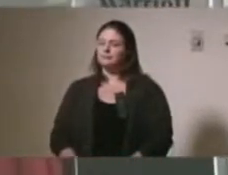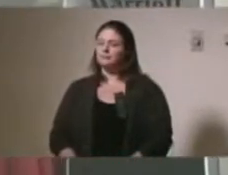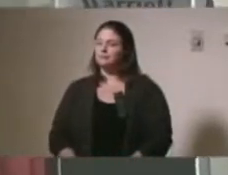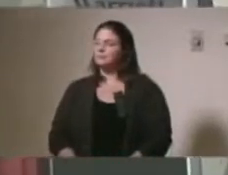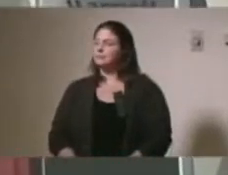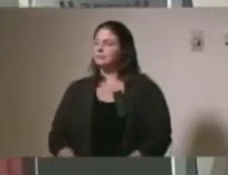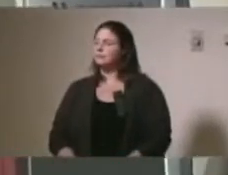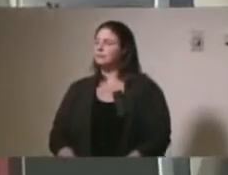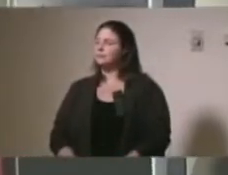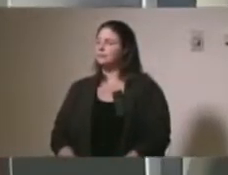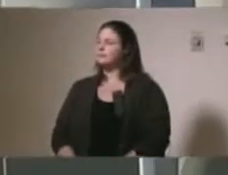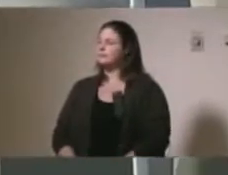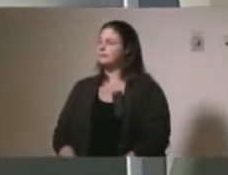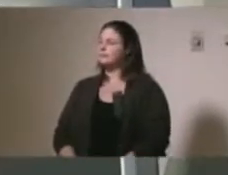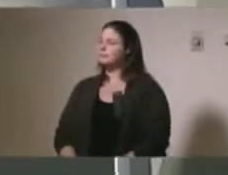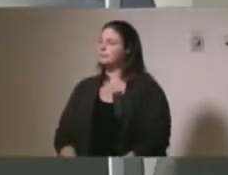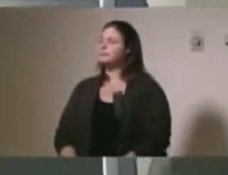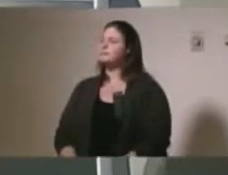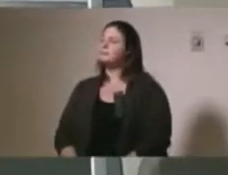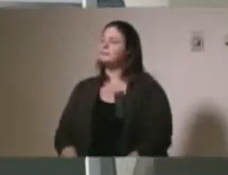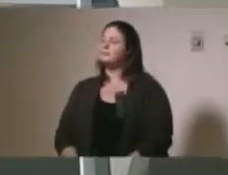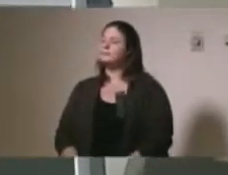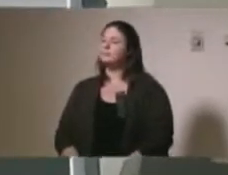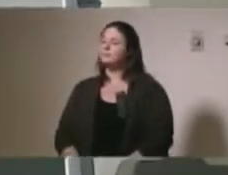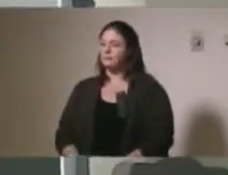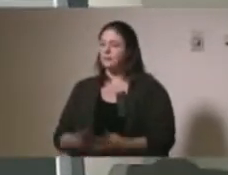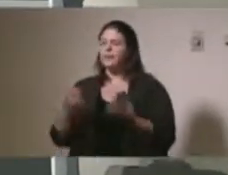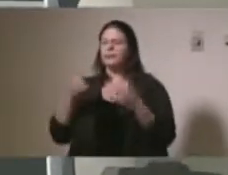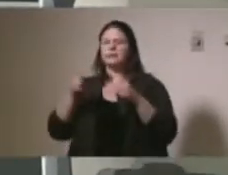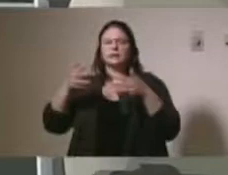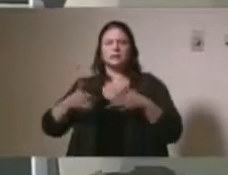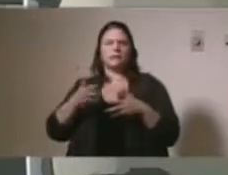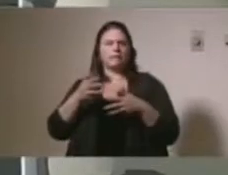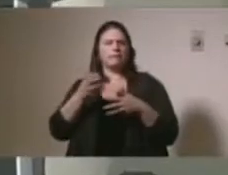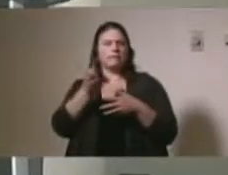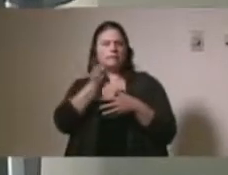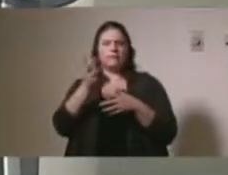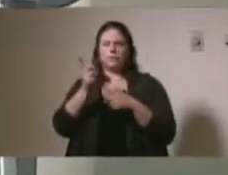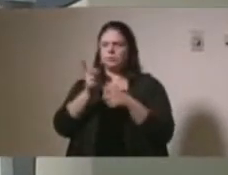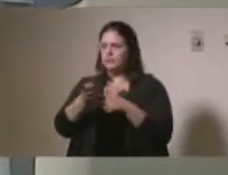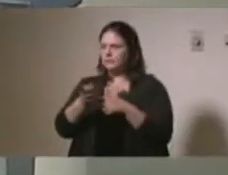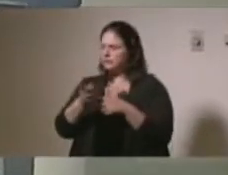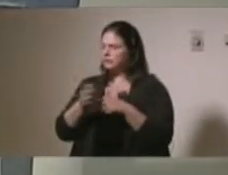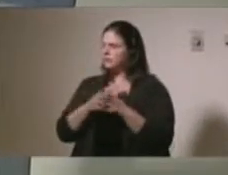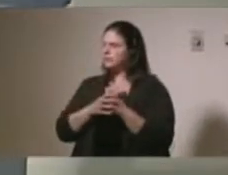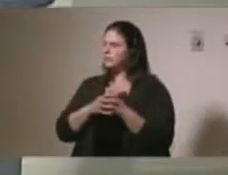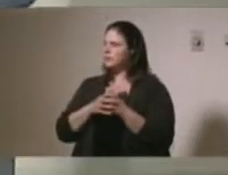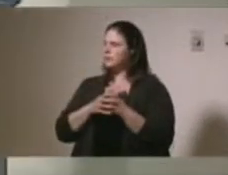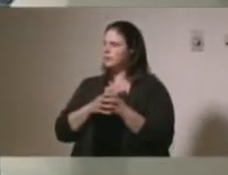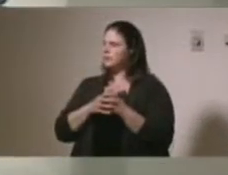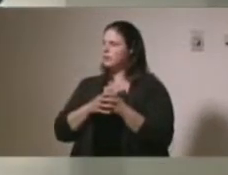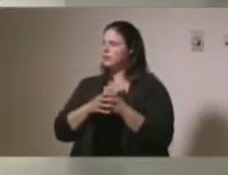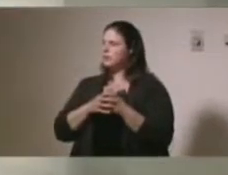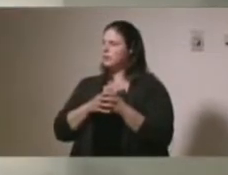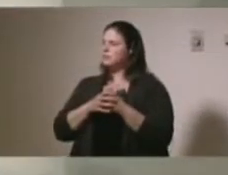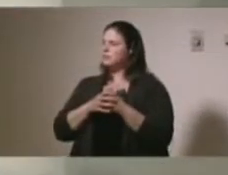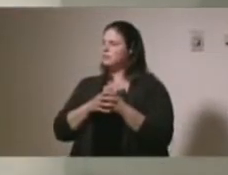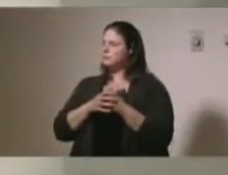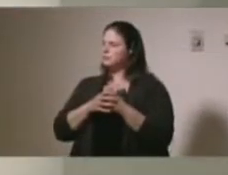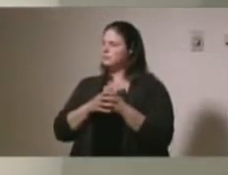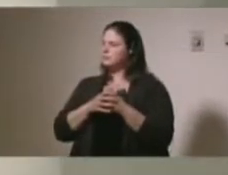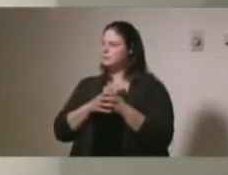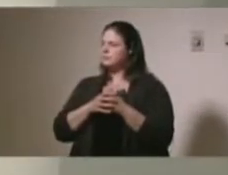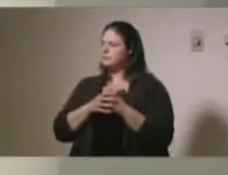Donc, il nous reste quelques minutes pour... So we still have a few minutes. maybe we can use these minutes